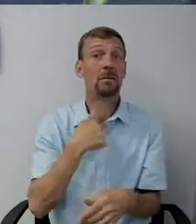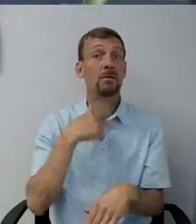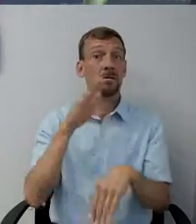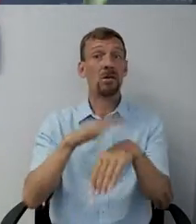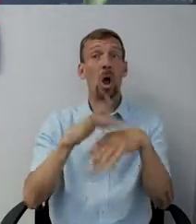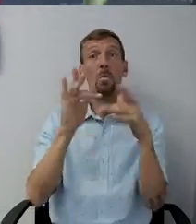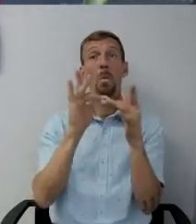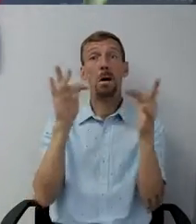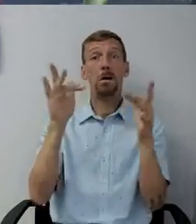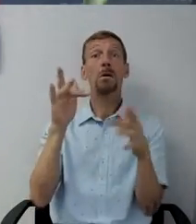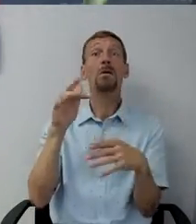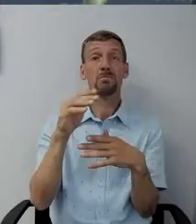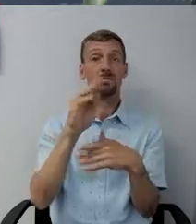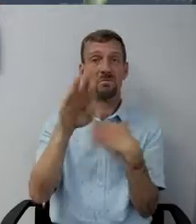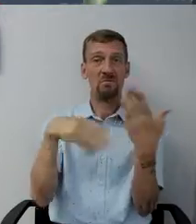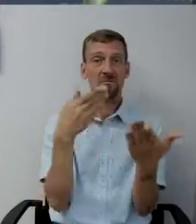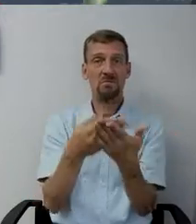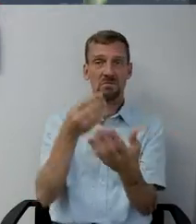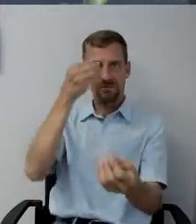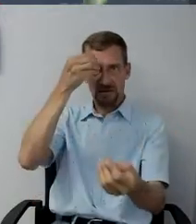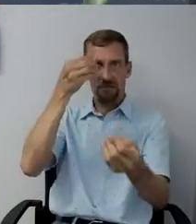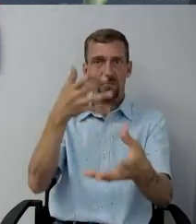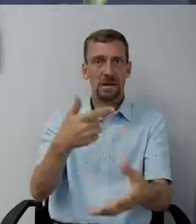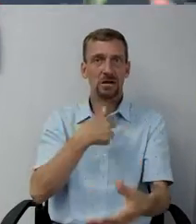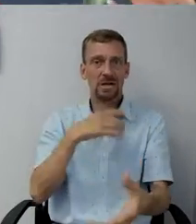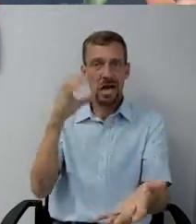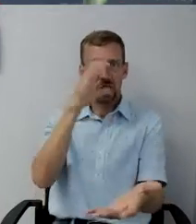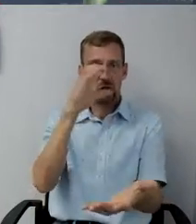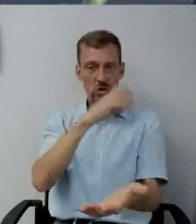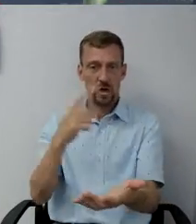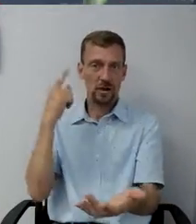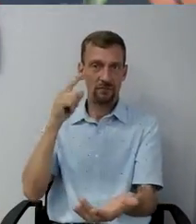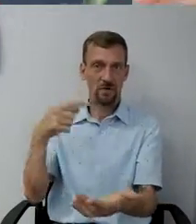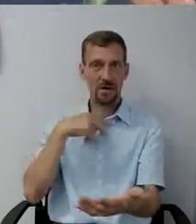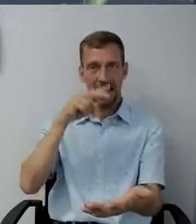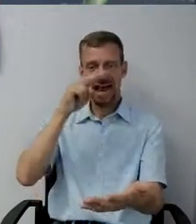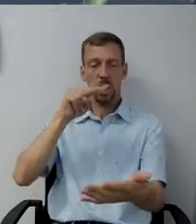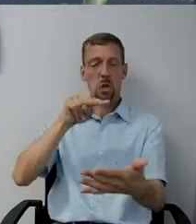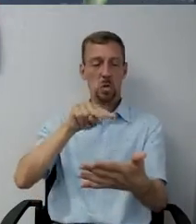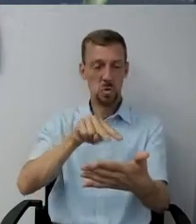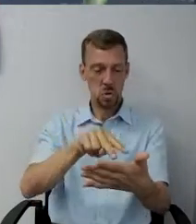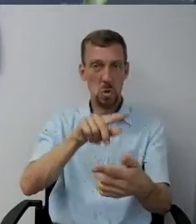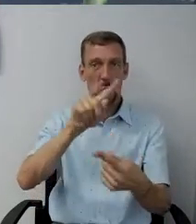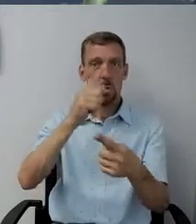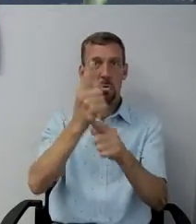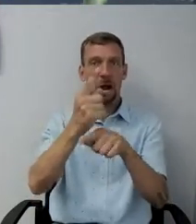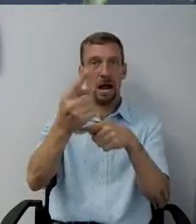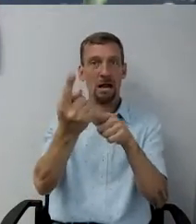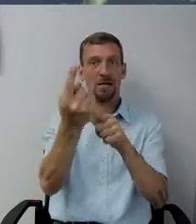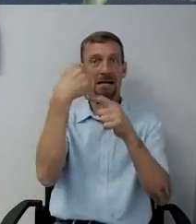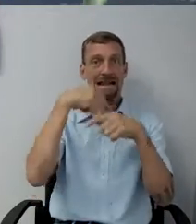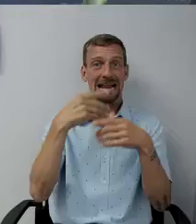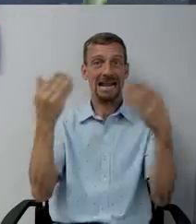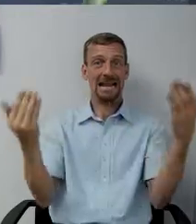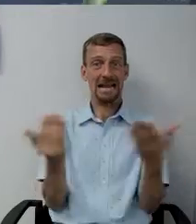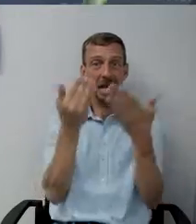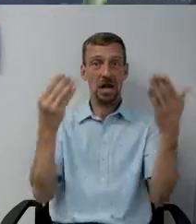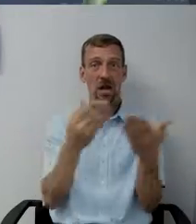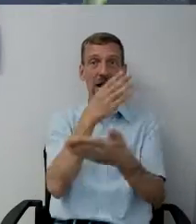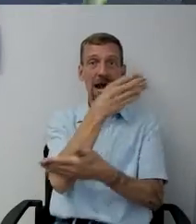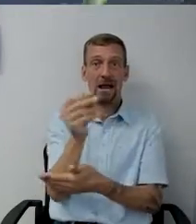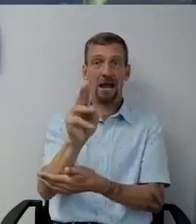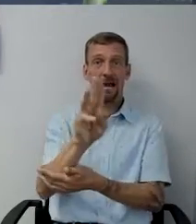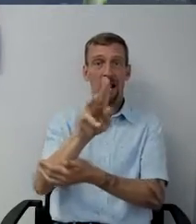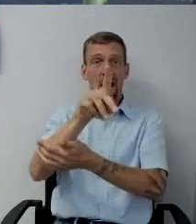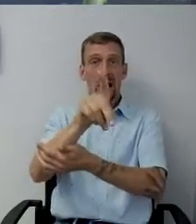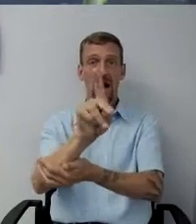website sources that I normally look to, but I just happened to peek at them just before I was running over here, and updates had been